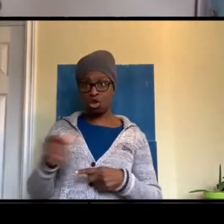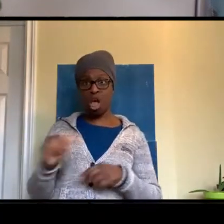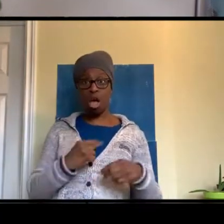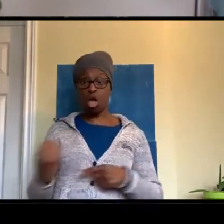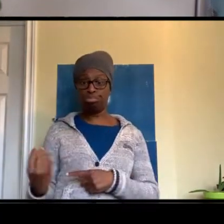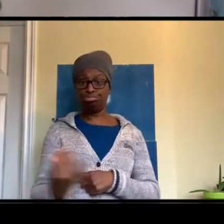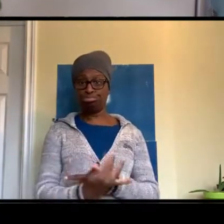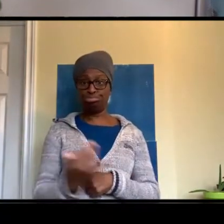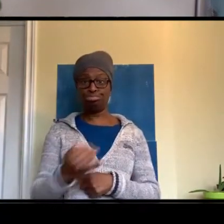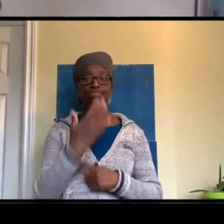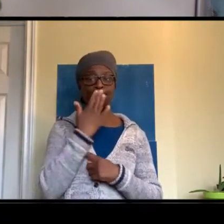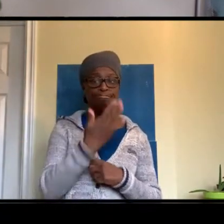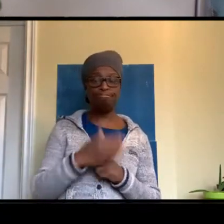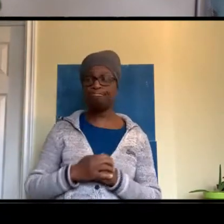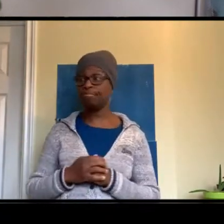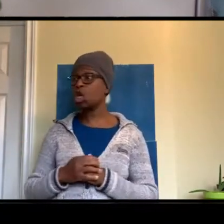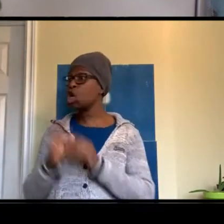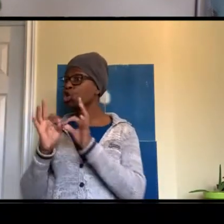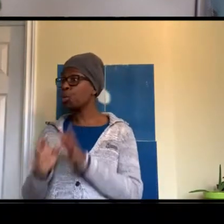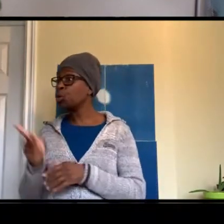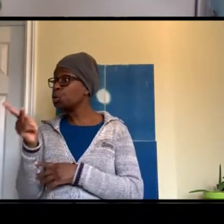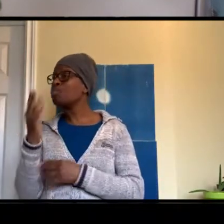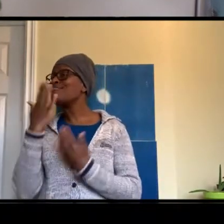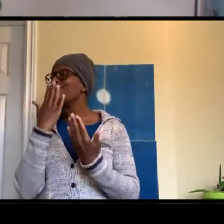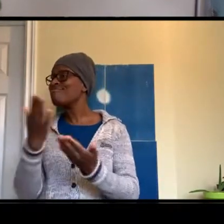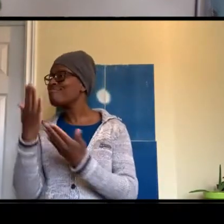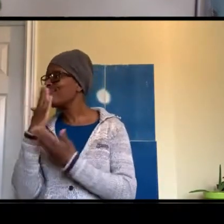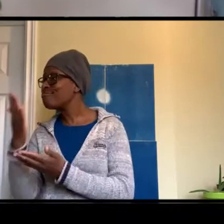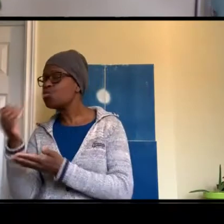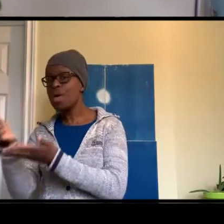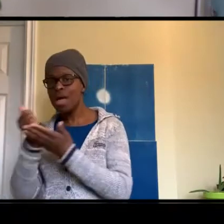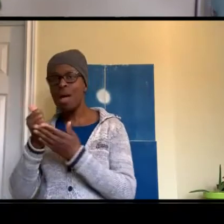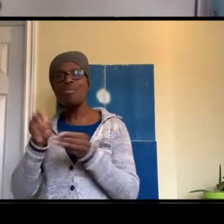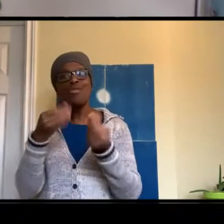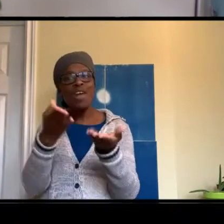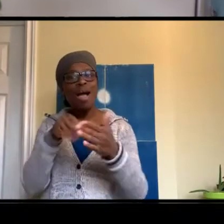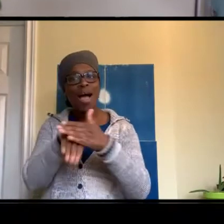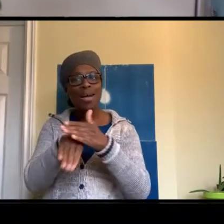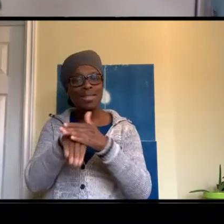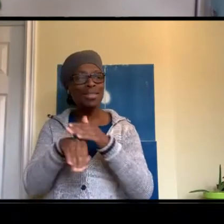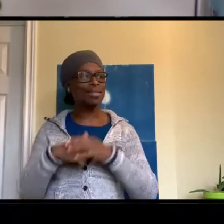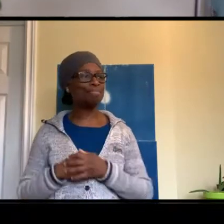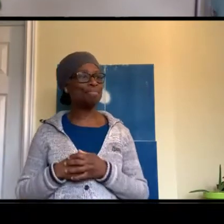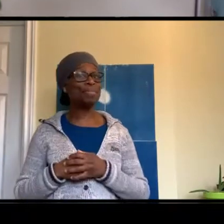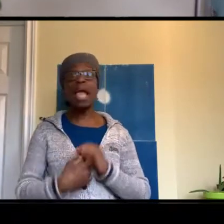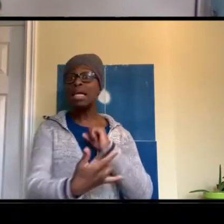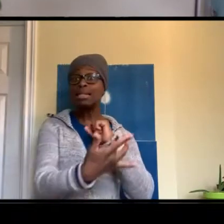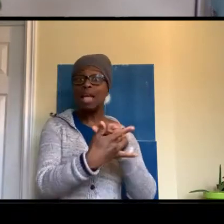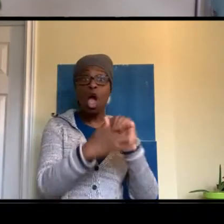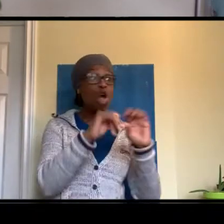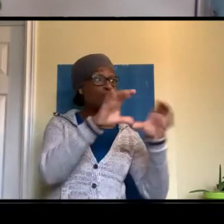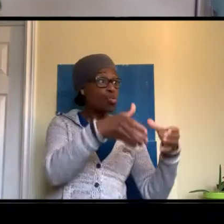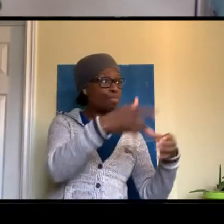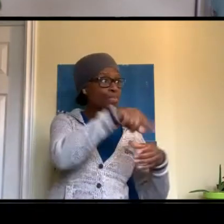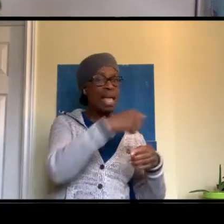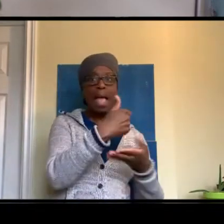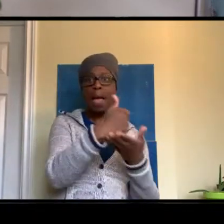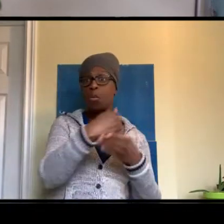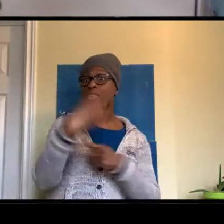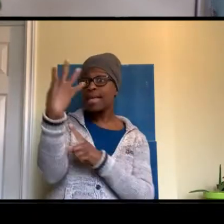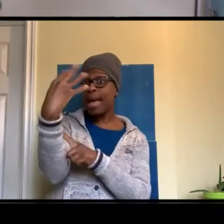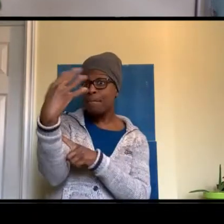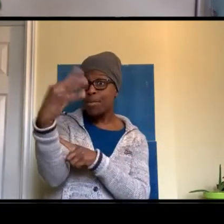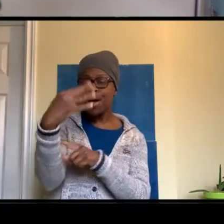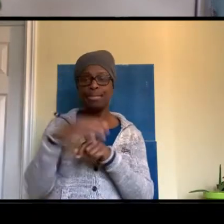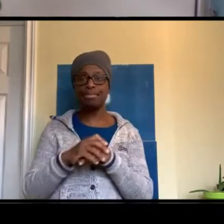thank the tech crew and Carrie Marshall behind the camera for giving me thumbs up, just giving me a little encouragement.